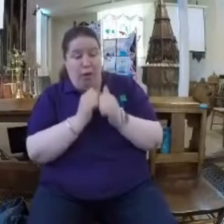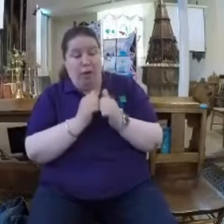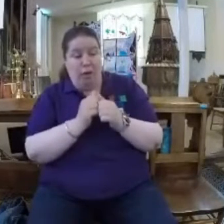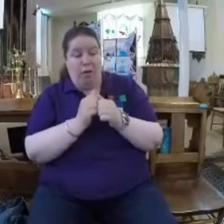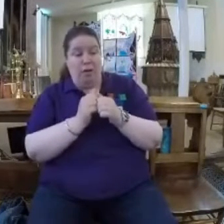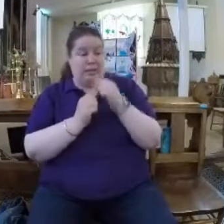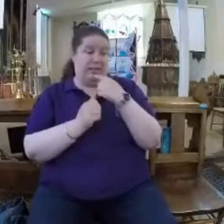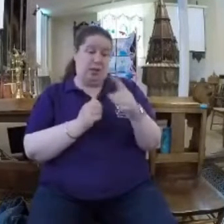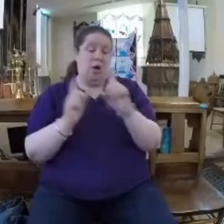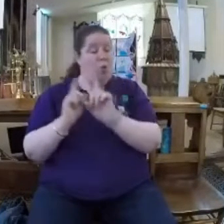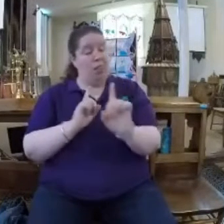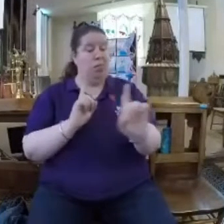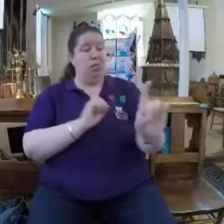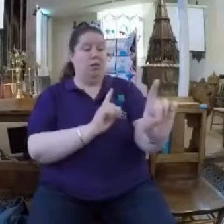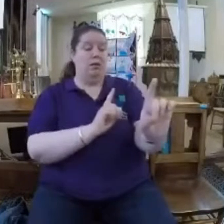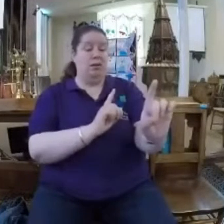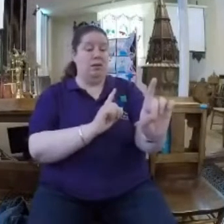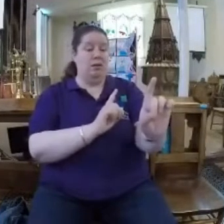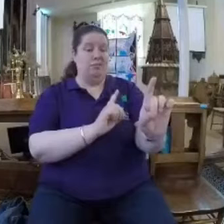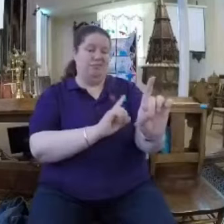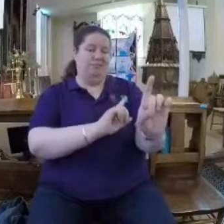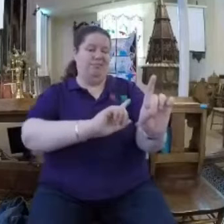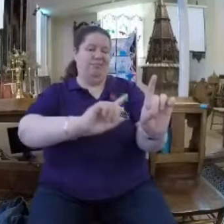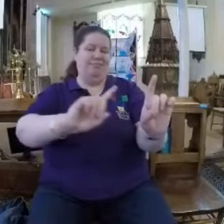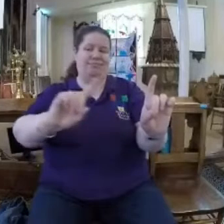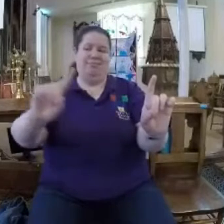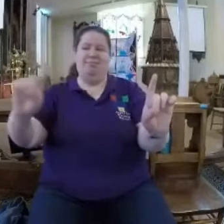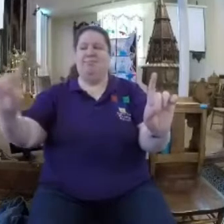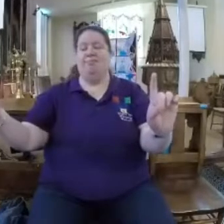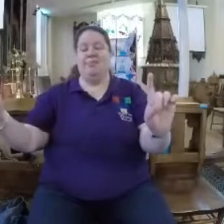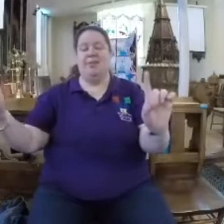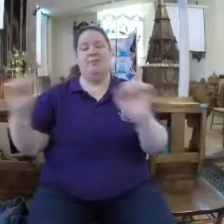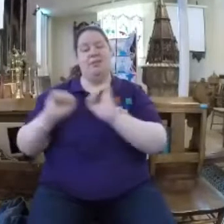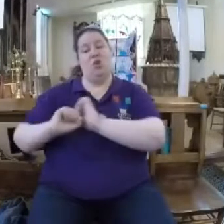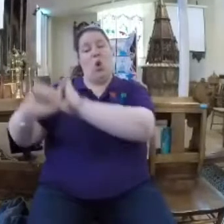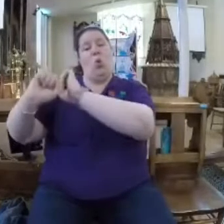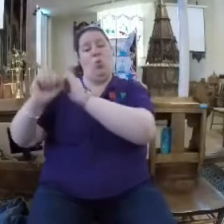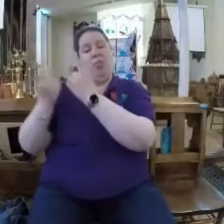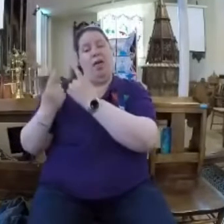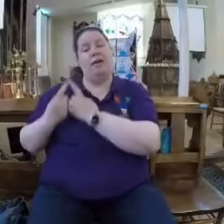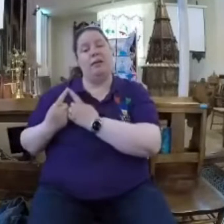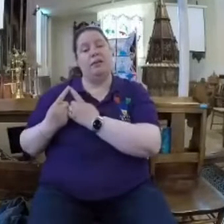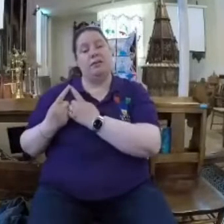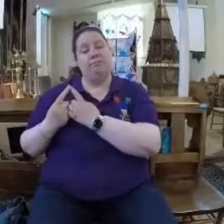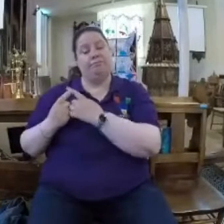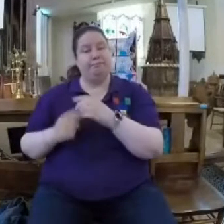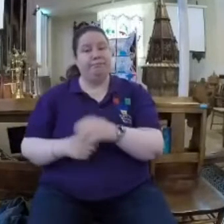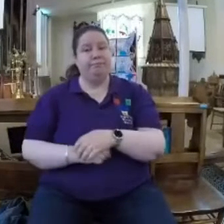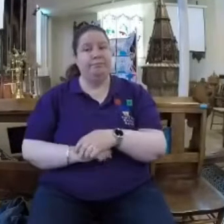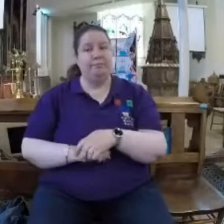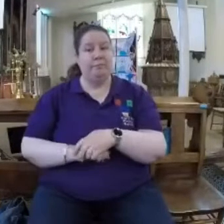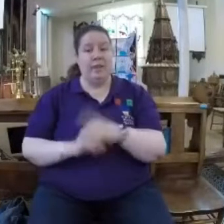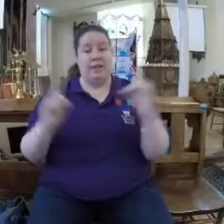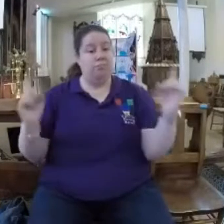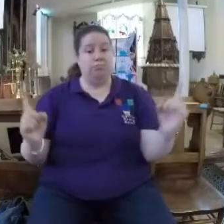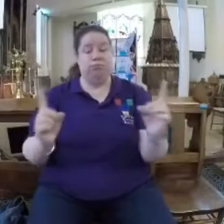will live together. But instead, he goes off in a different direction and does things in his own way once again. And the two don't